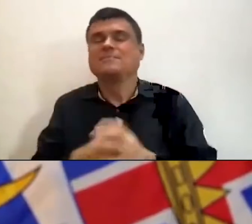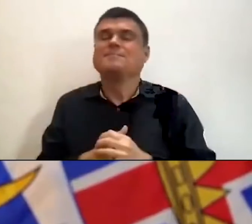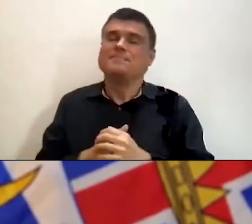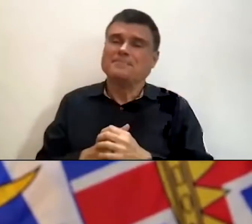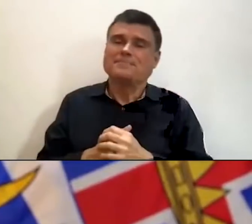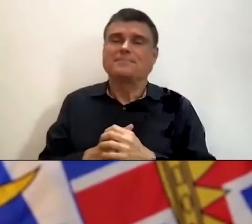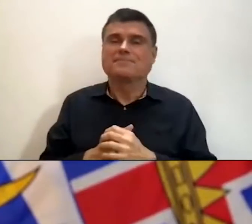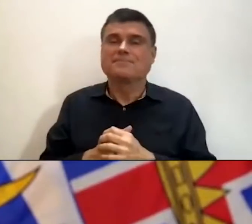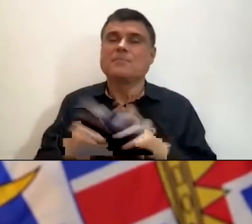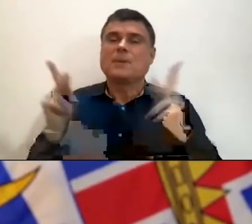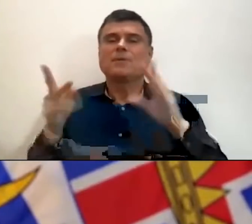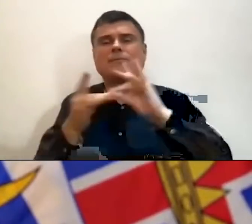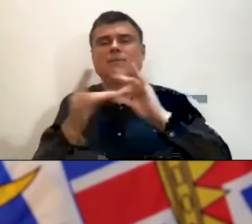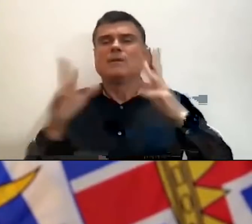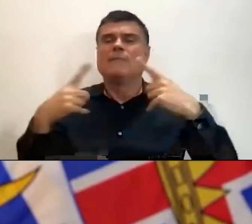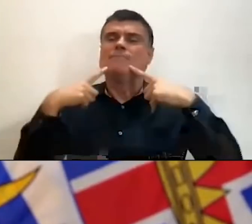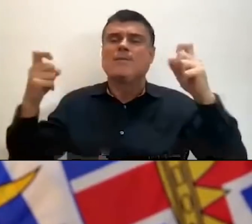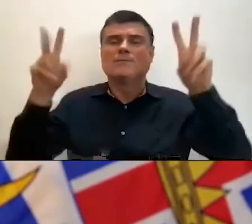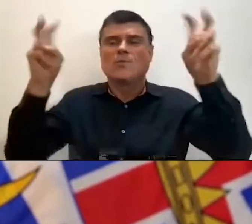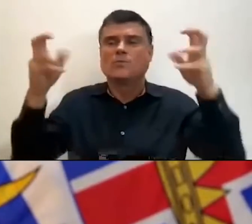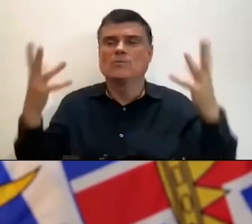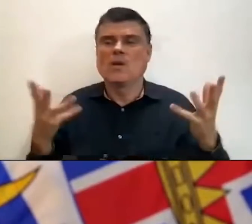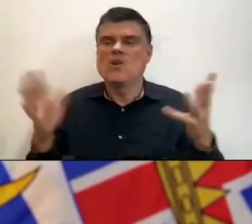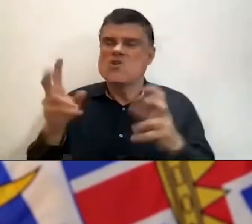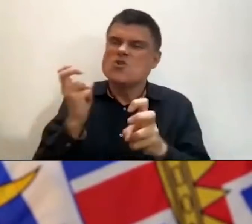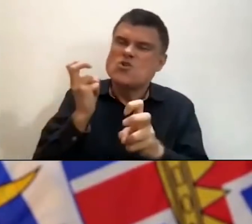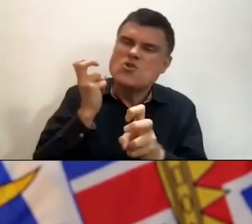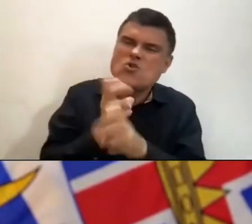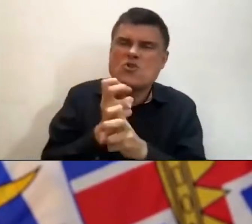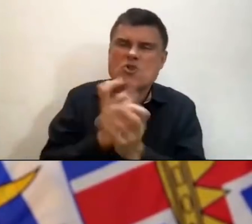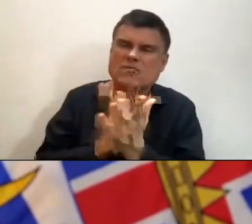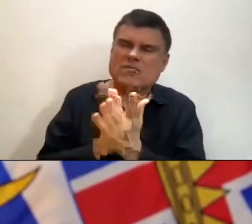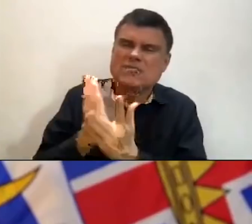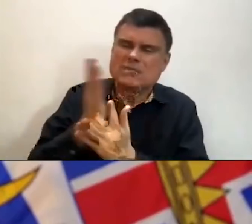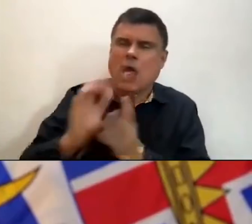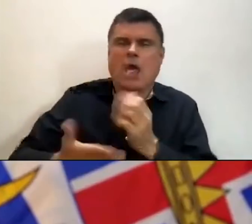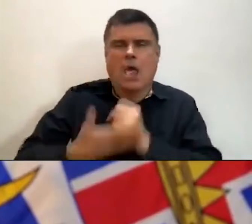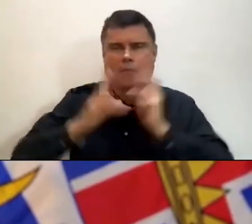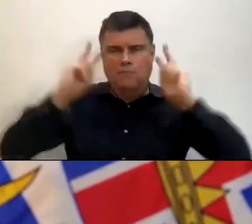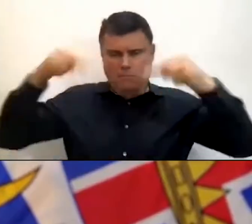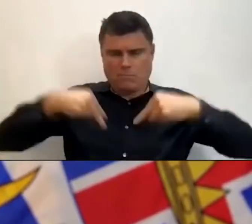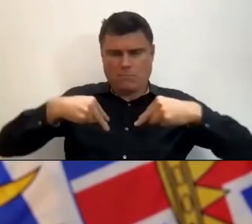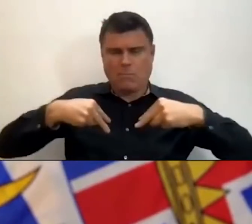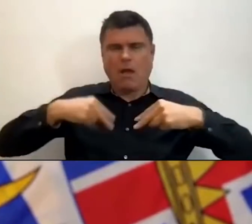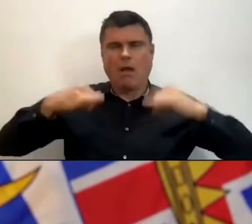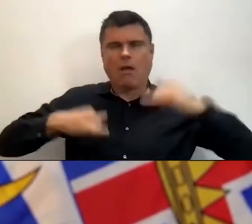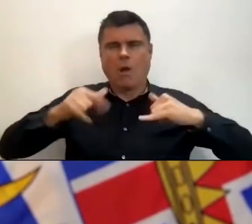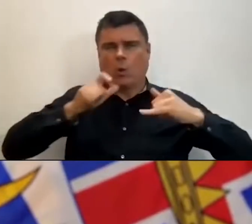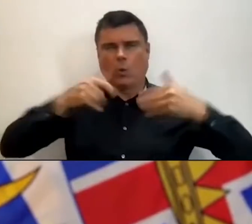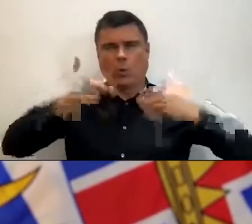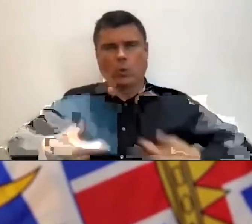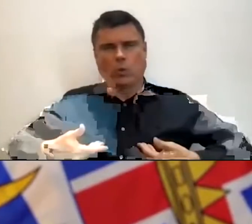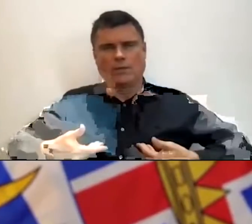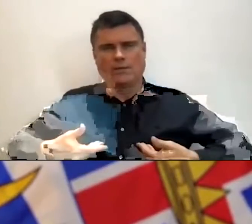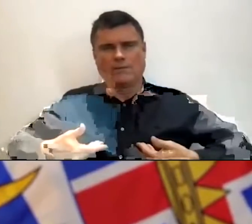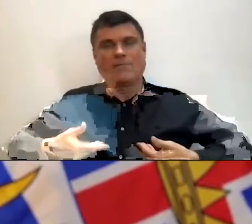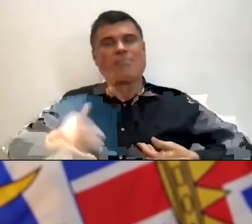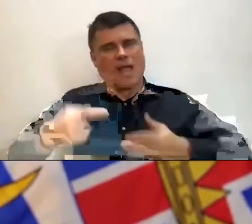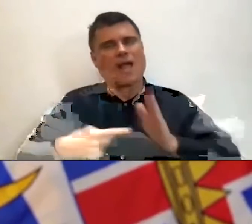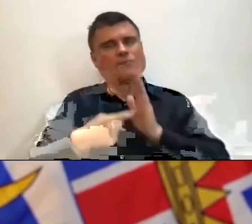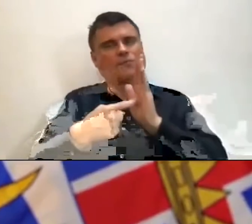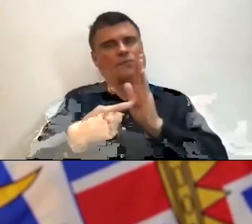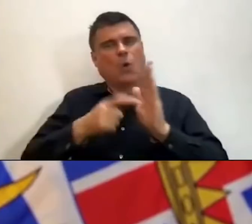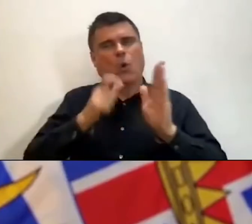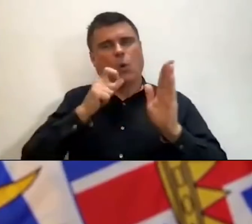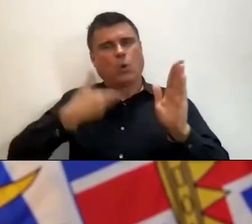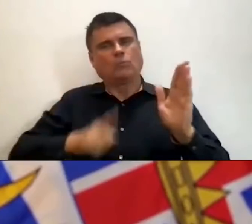and supportive of each other. But our storm of COVID-19 is not yet over. We are in a